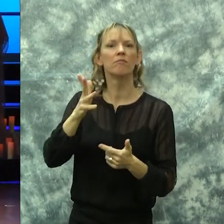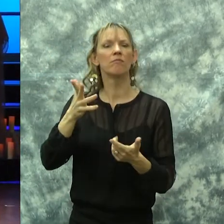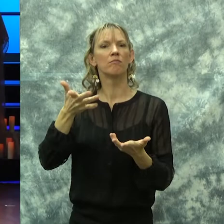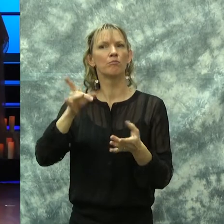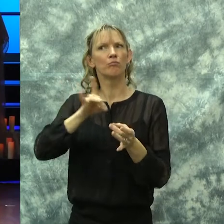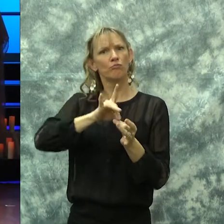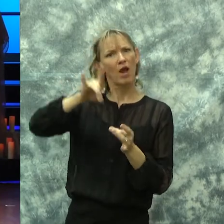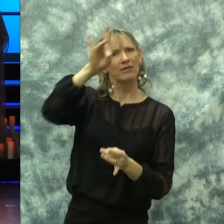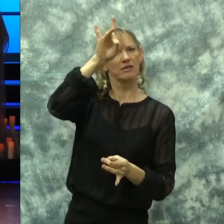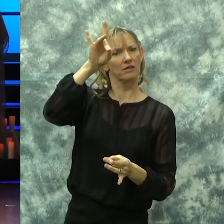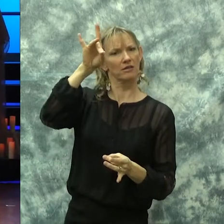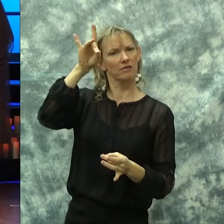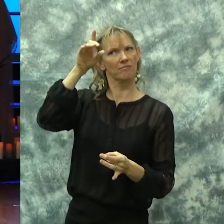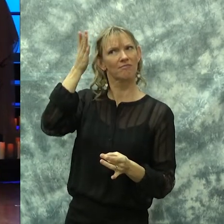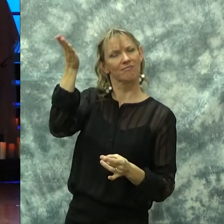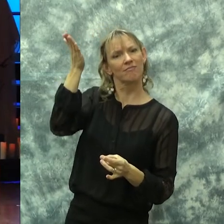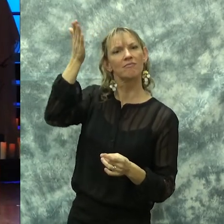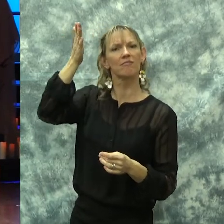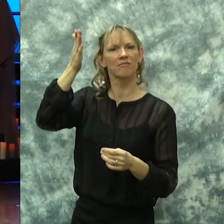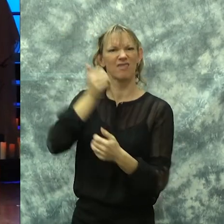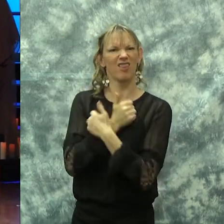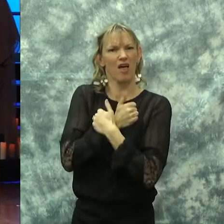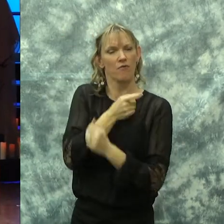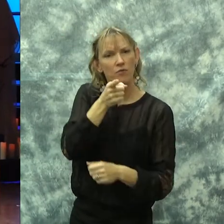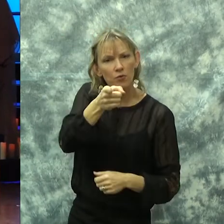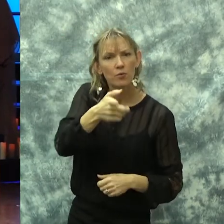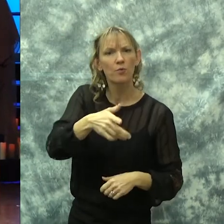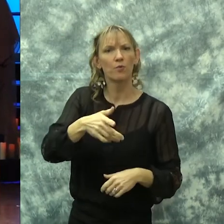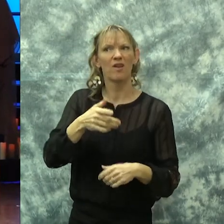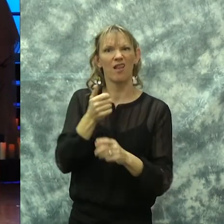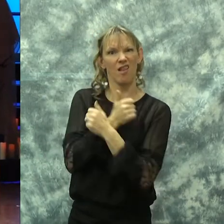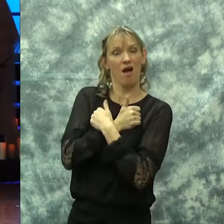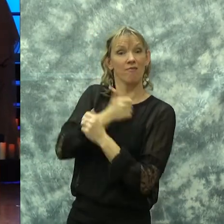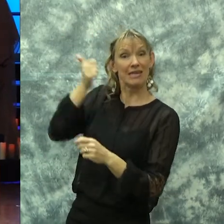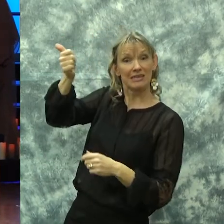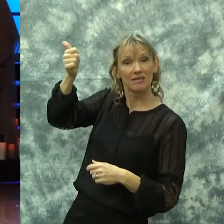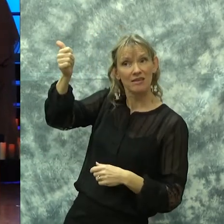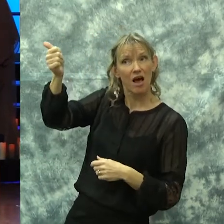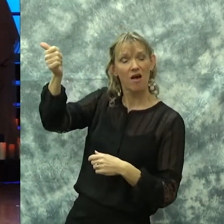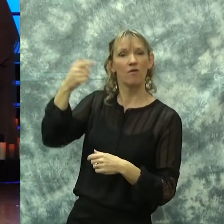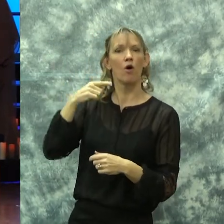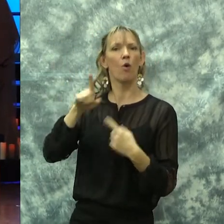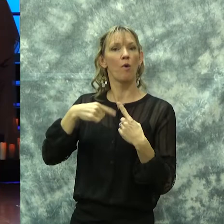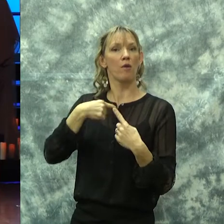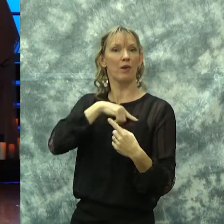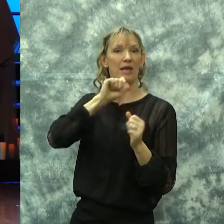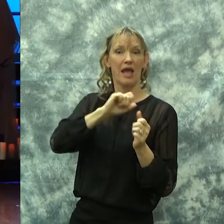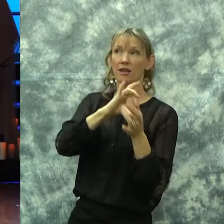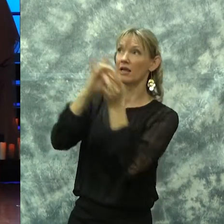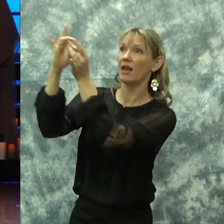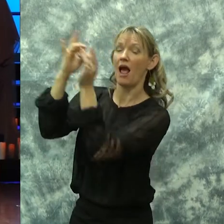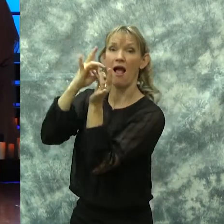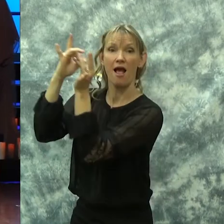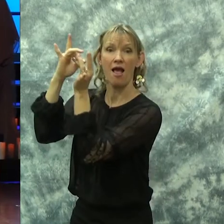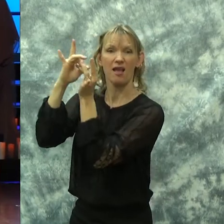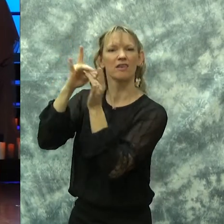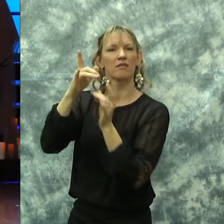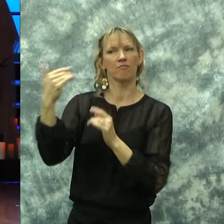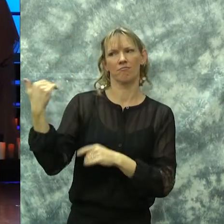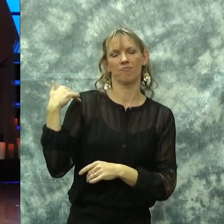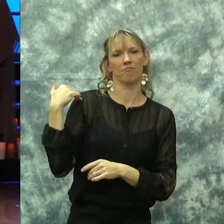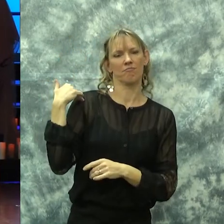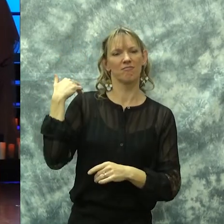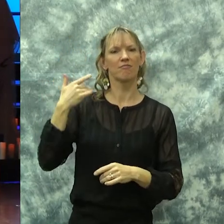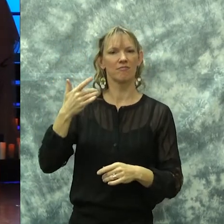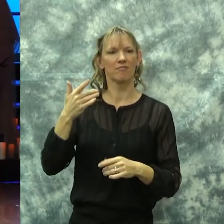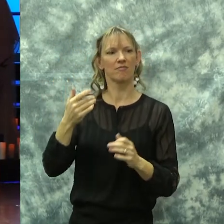presence of the holy that loves you, that is love itself. And when we can reconnect with it, it reminds us of all